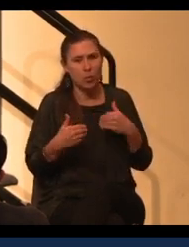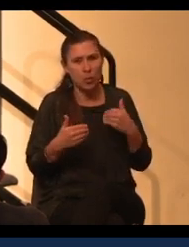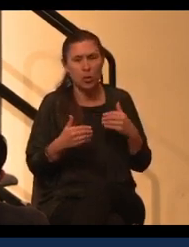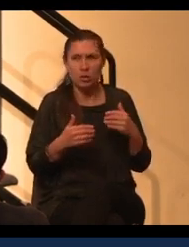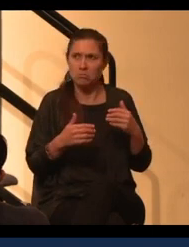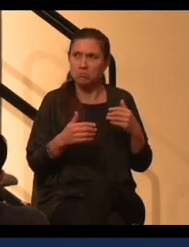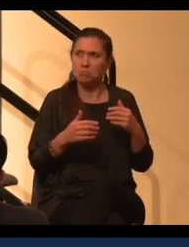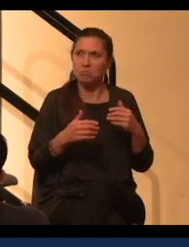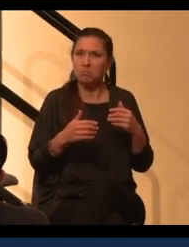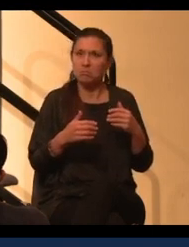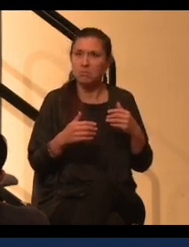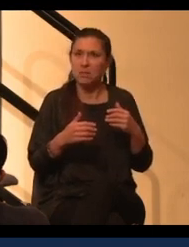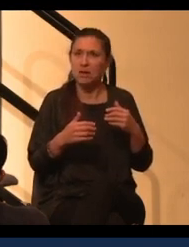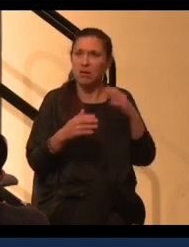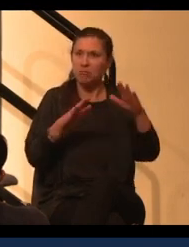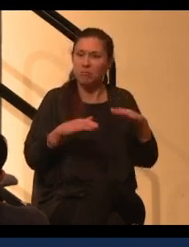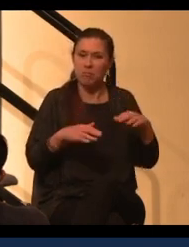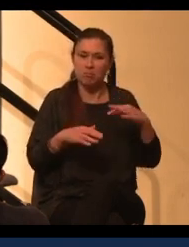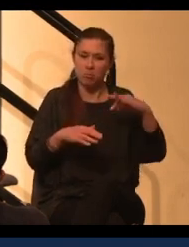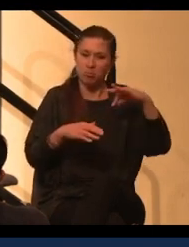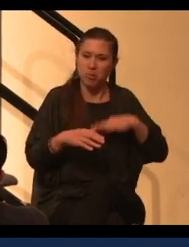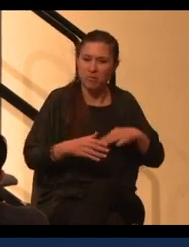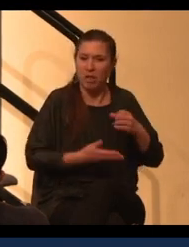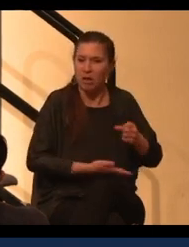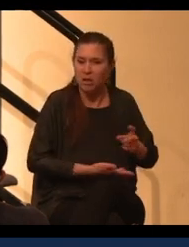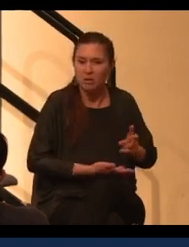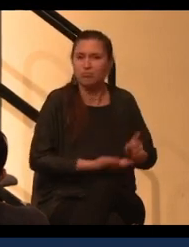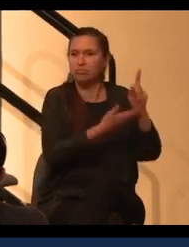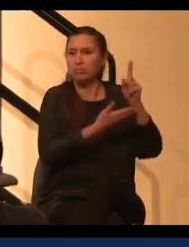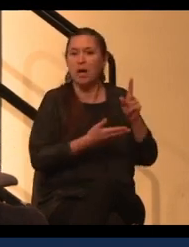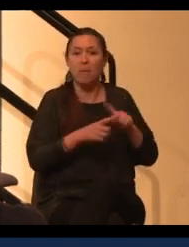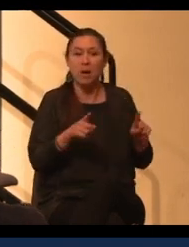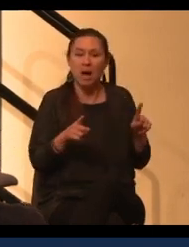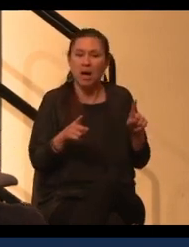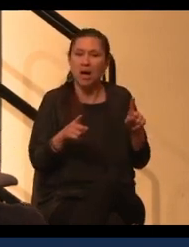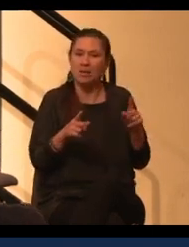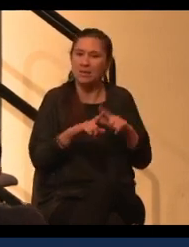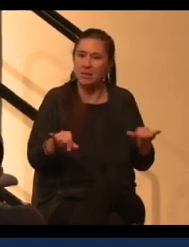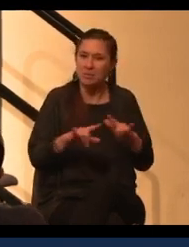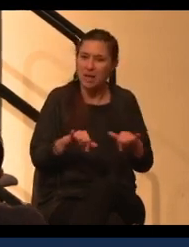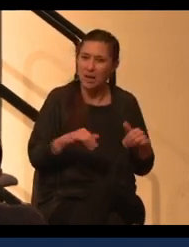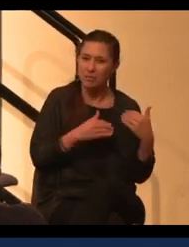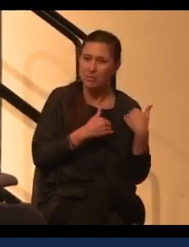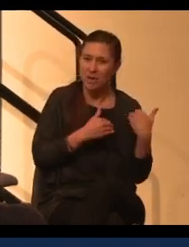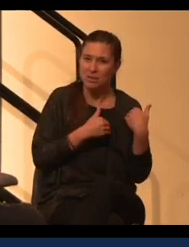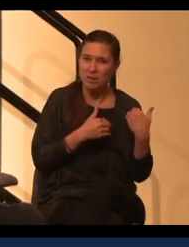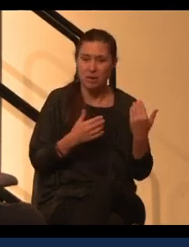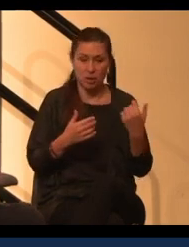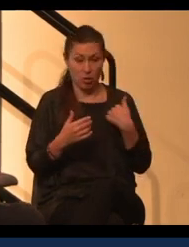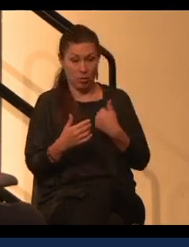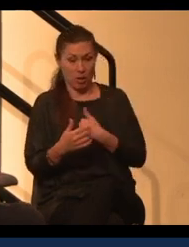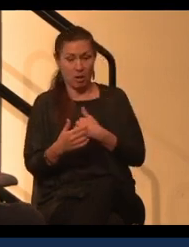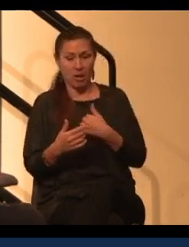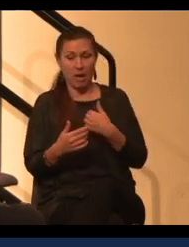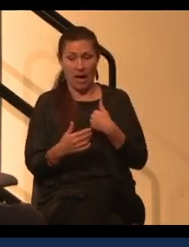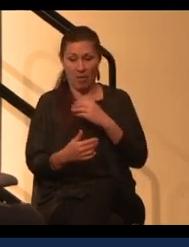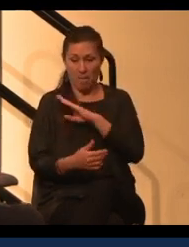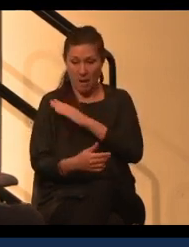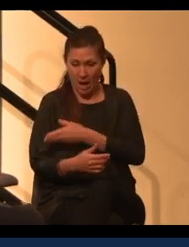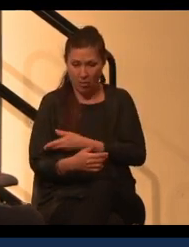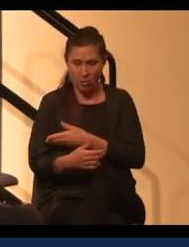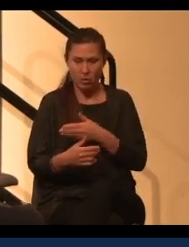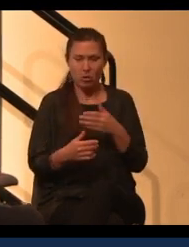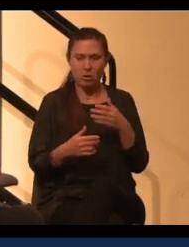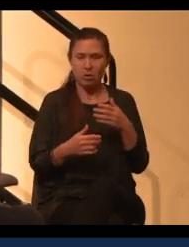an important responsibility when we work with internationals. That with the power, of course, comes a sense of responsibility, and how do